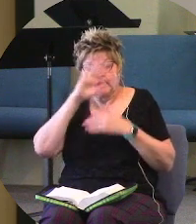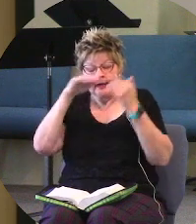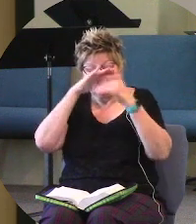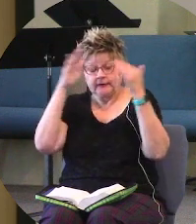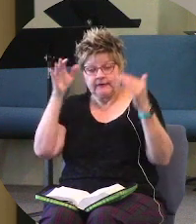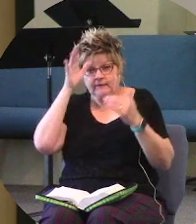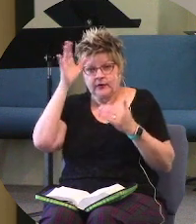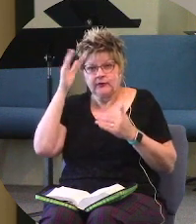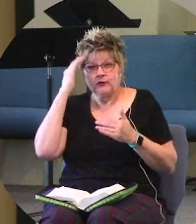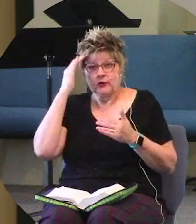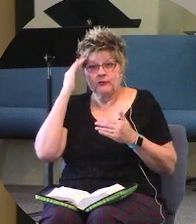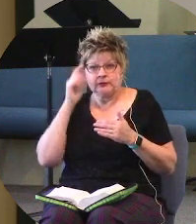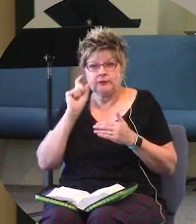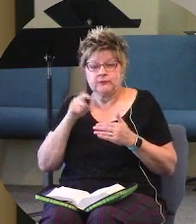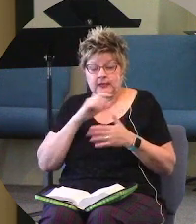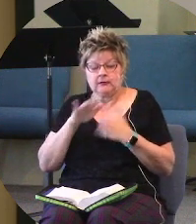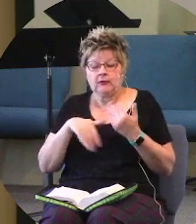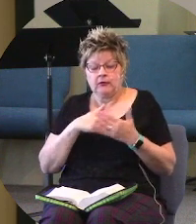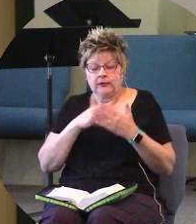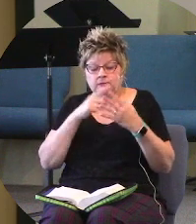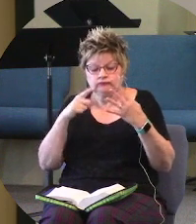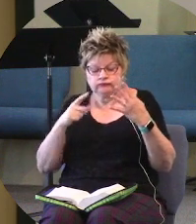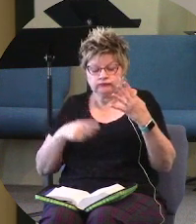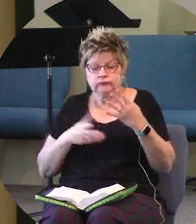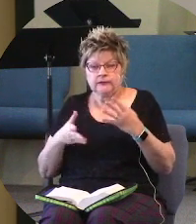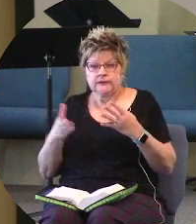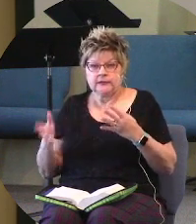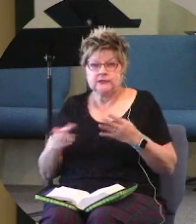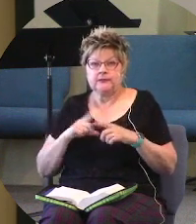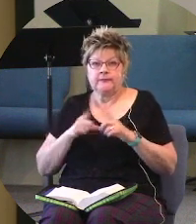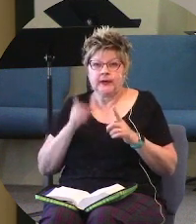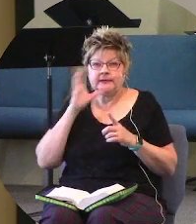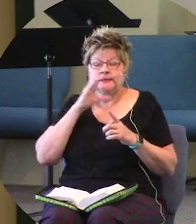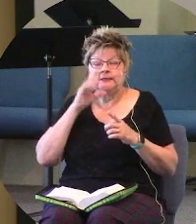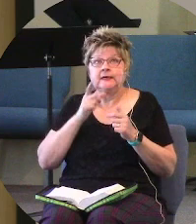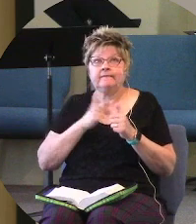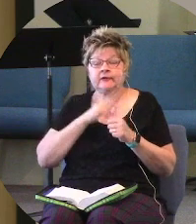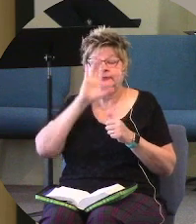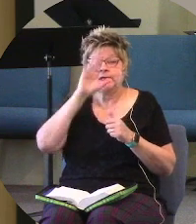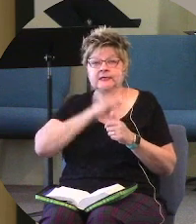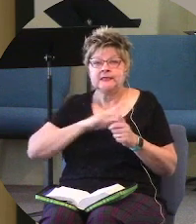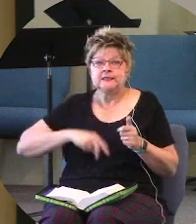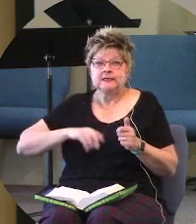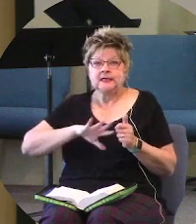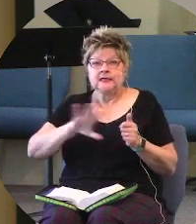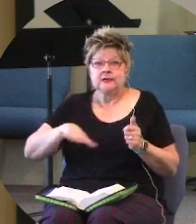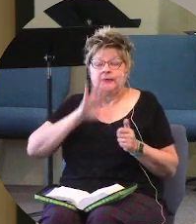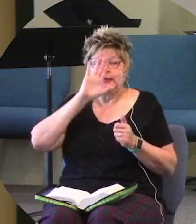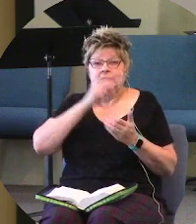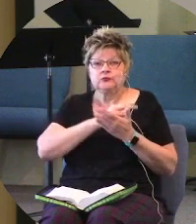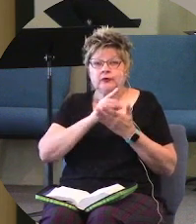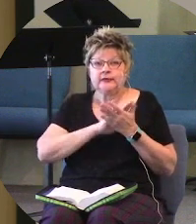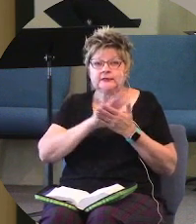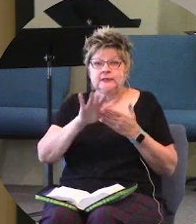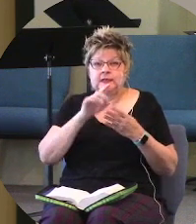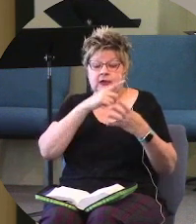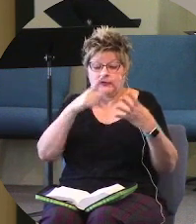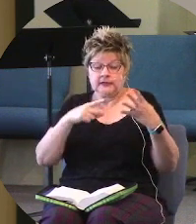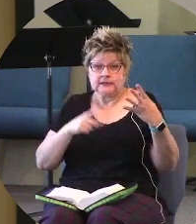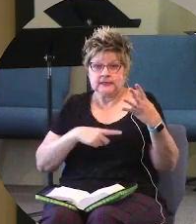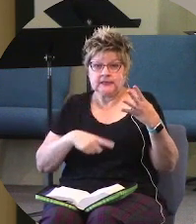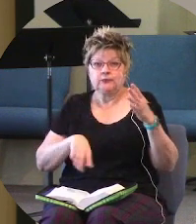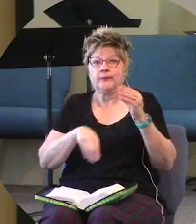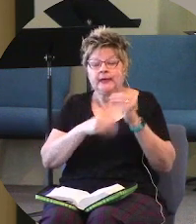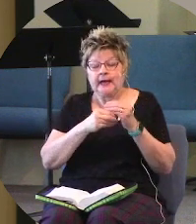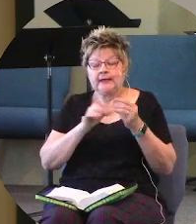you need all these things. But seek first his kingdom and his righteousness, and all these things will